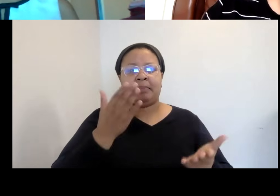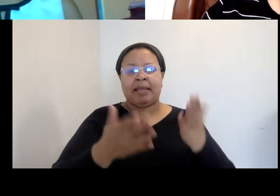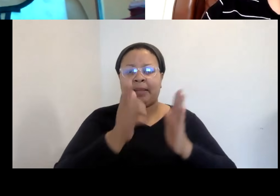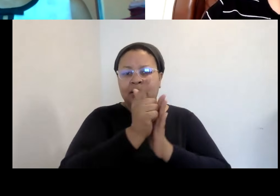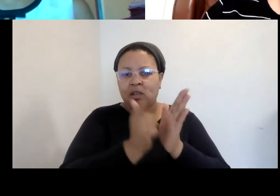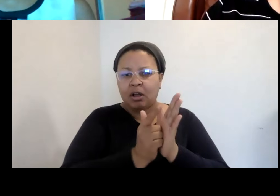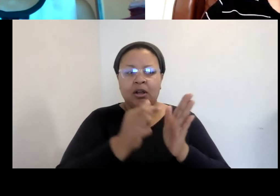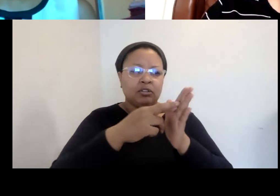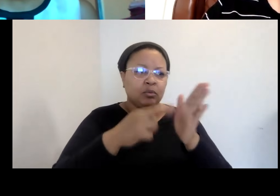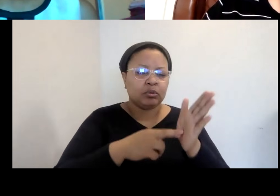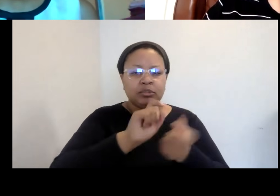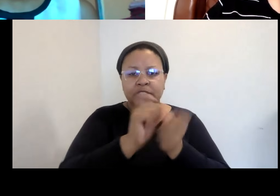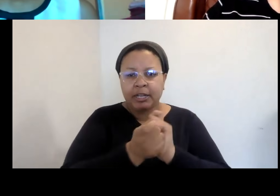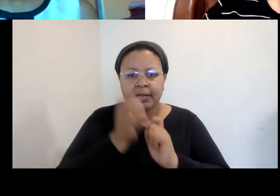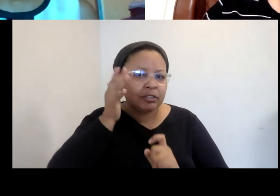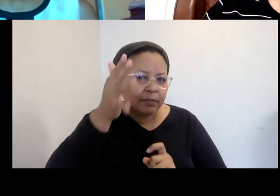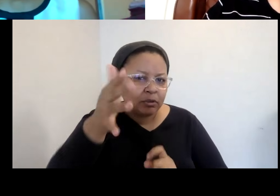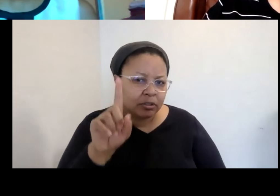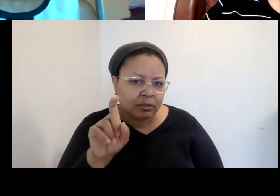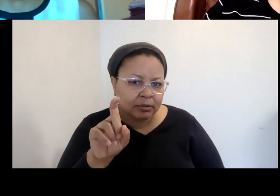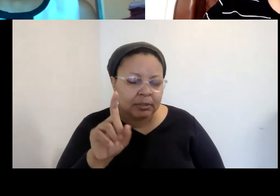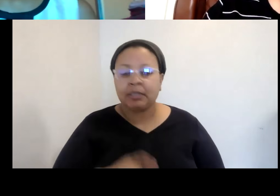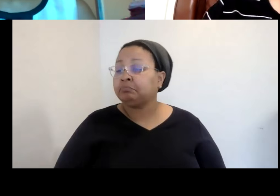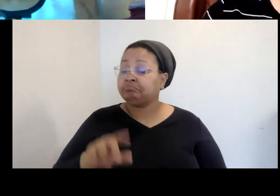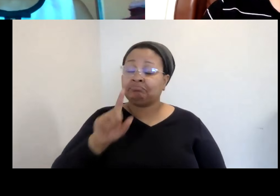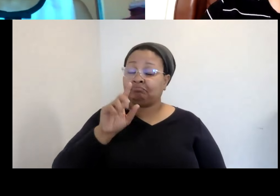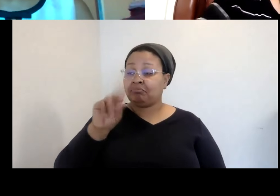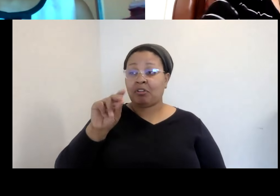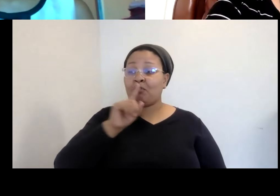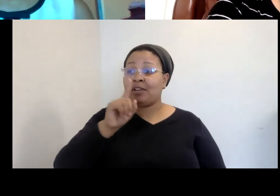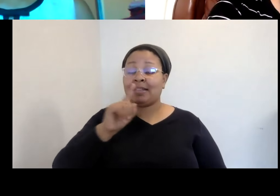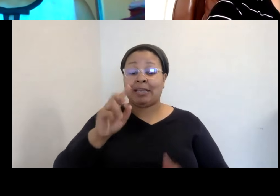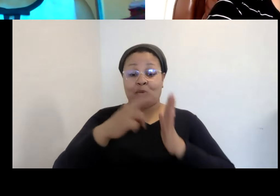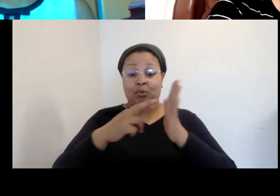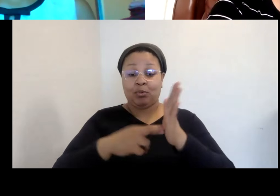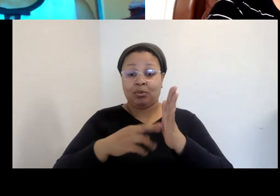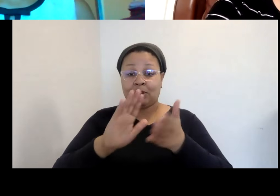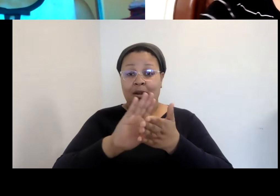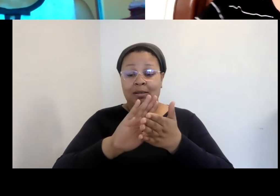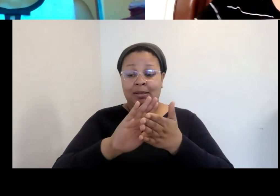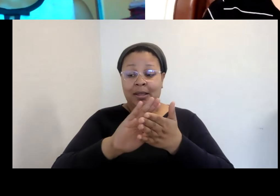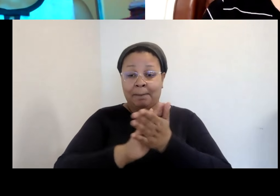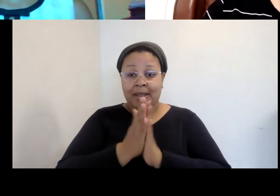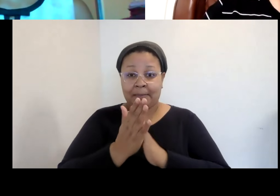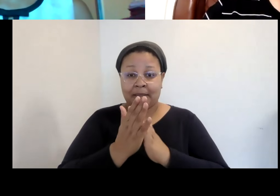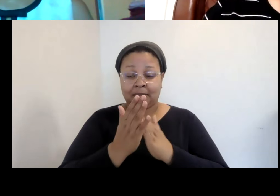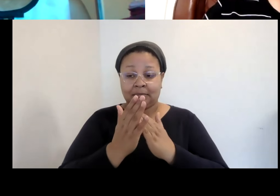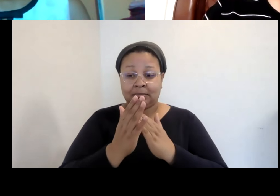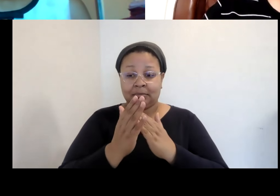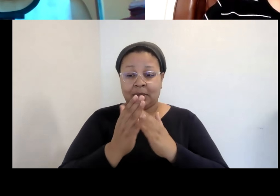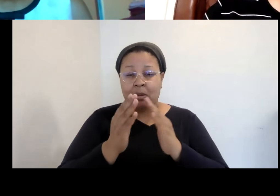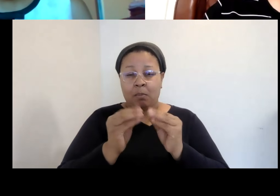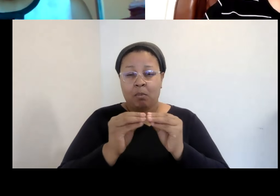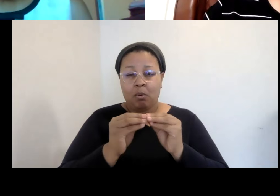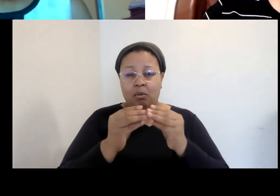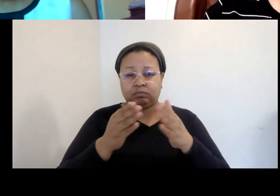Of these rules change in the future? No, actually, the rules are getting more broad. The IRS just came out with